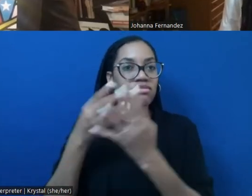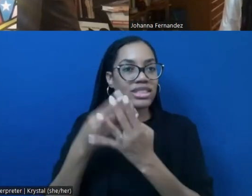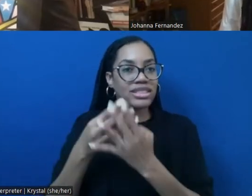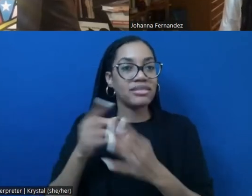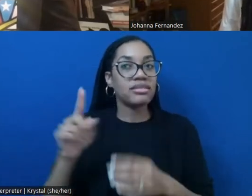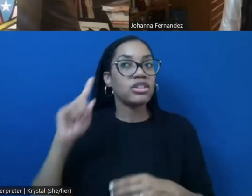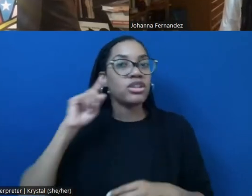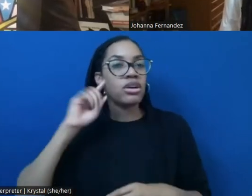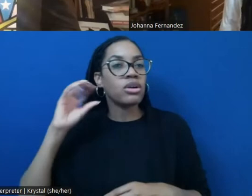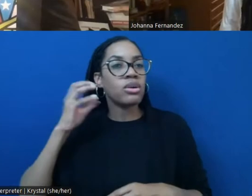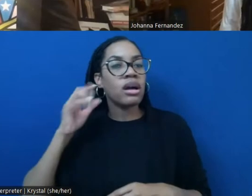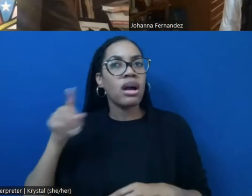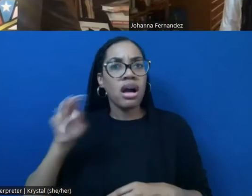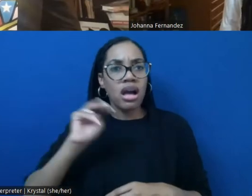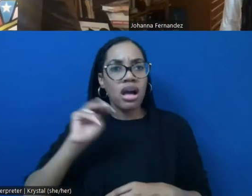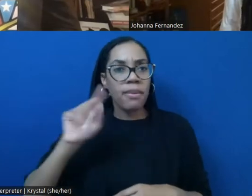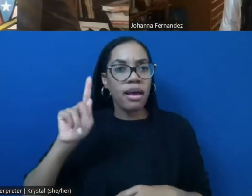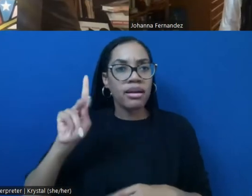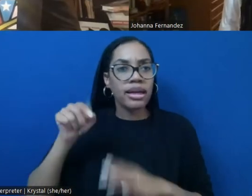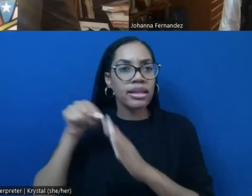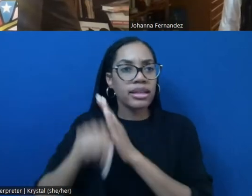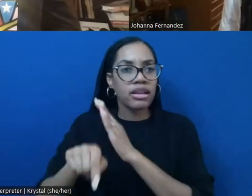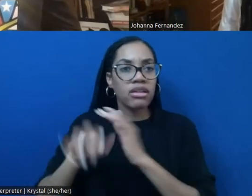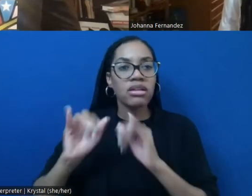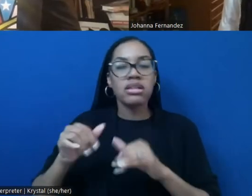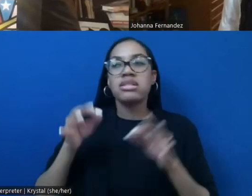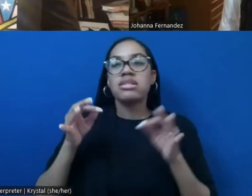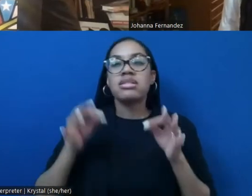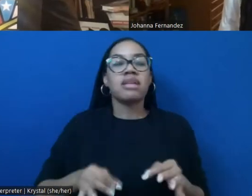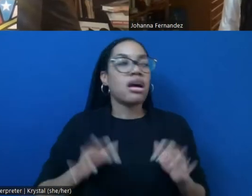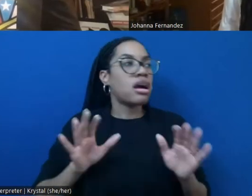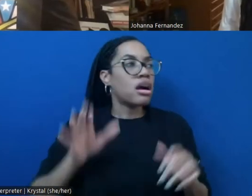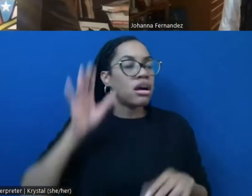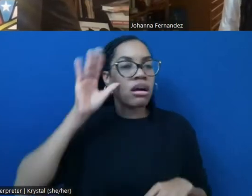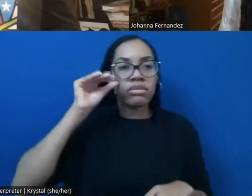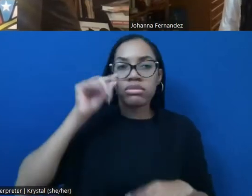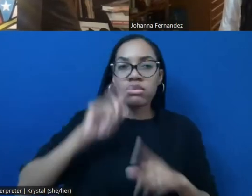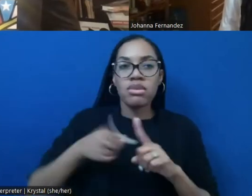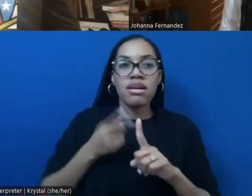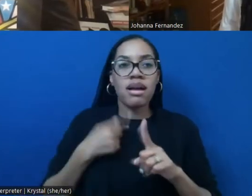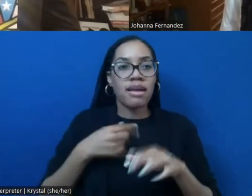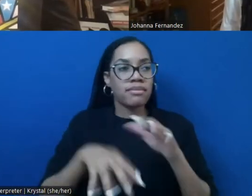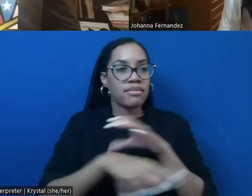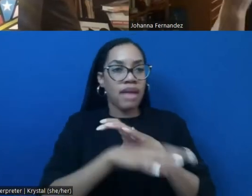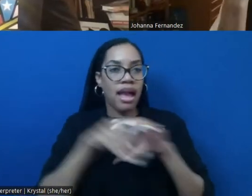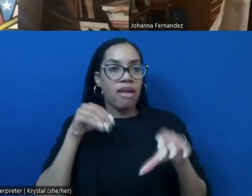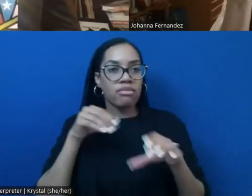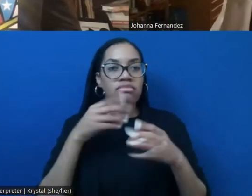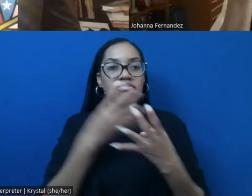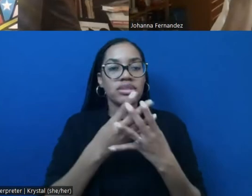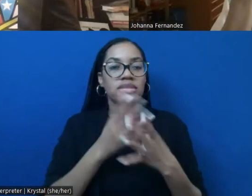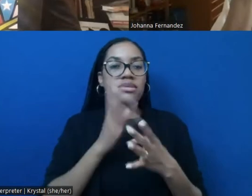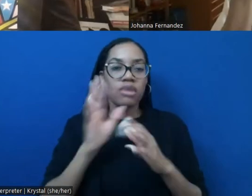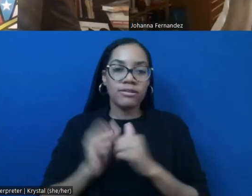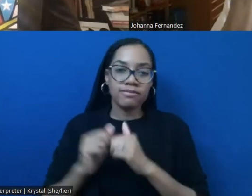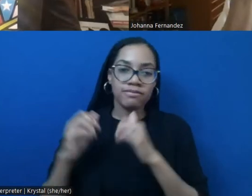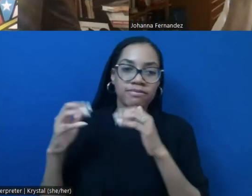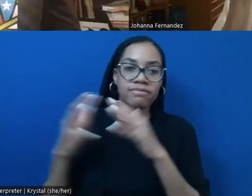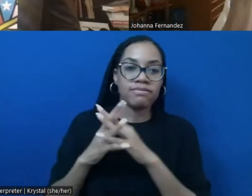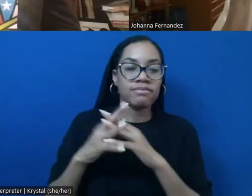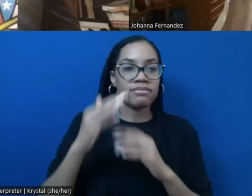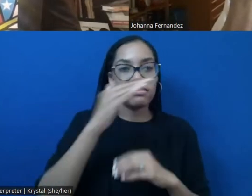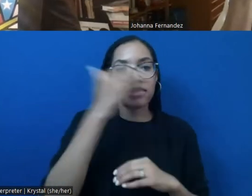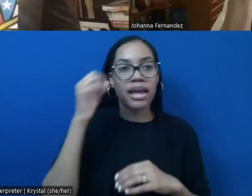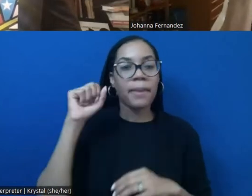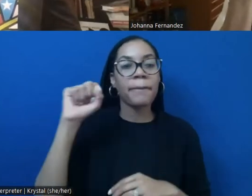decided when he got out, he was going to join the Panthers and start the Seattle chapter. So I just thought that parallel was really